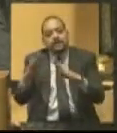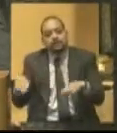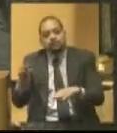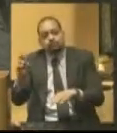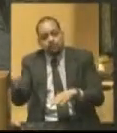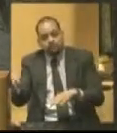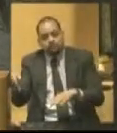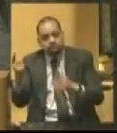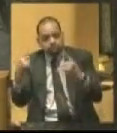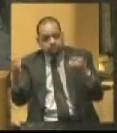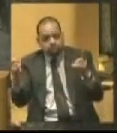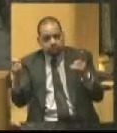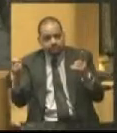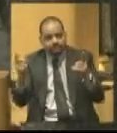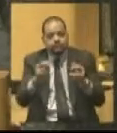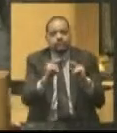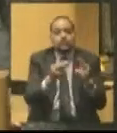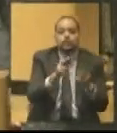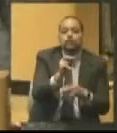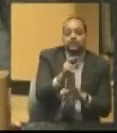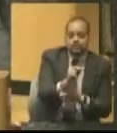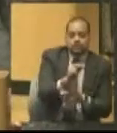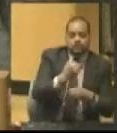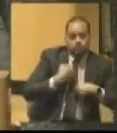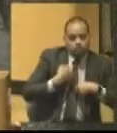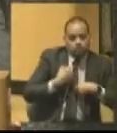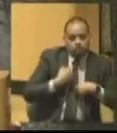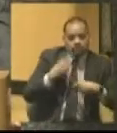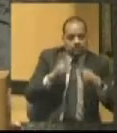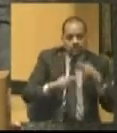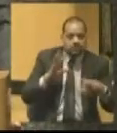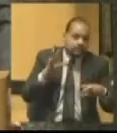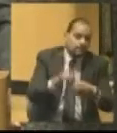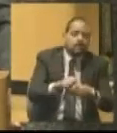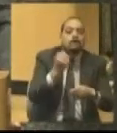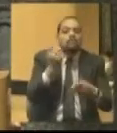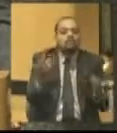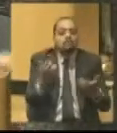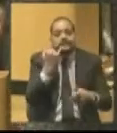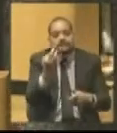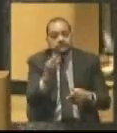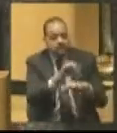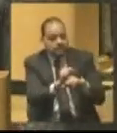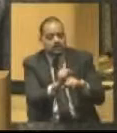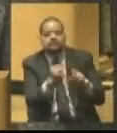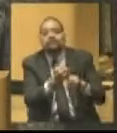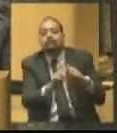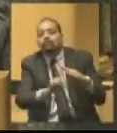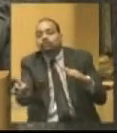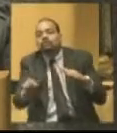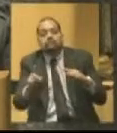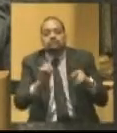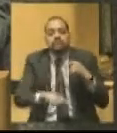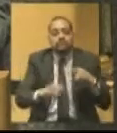declaring that Union soldiers were not supposed to participate in any way in the capture or return of fugitive slaves. So we have a law that